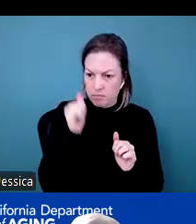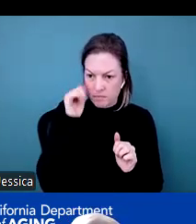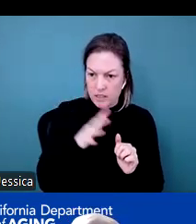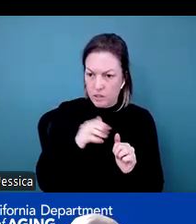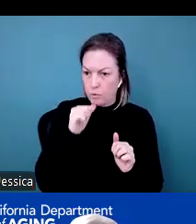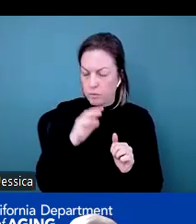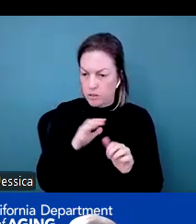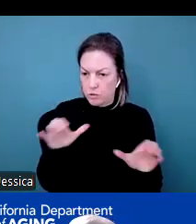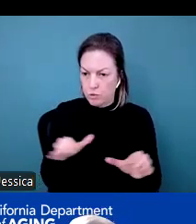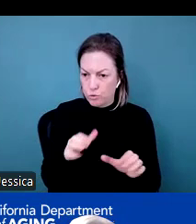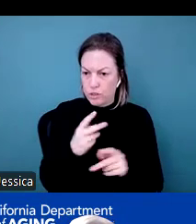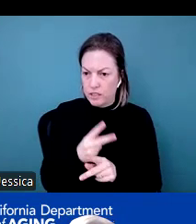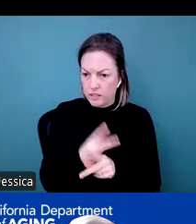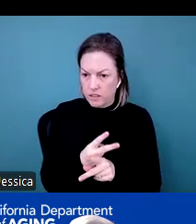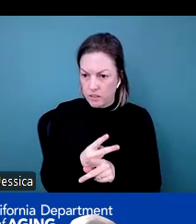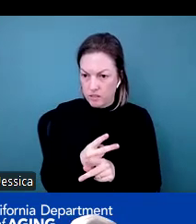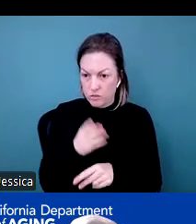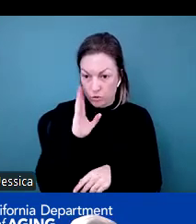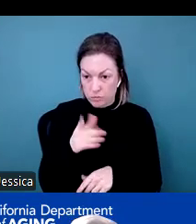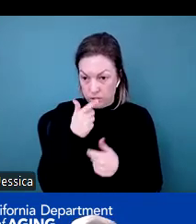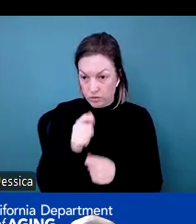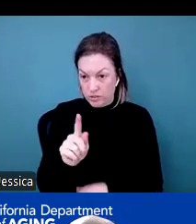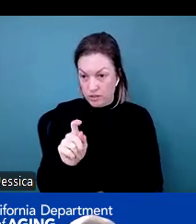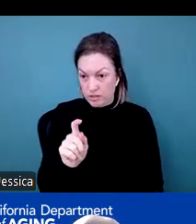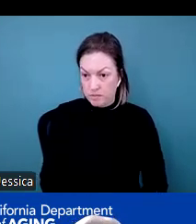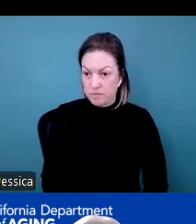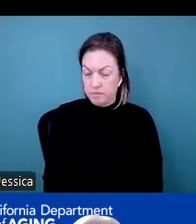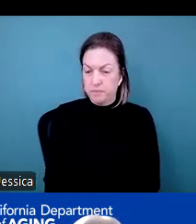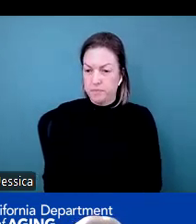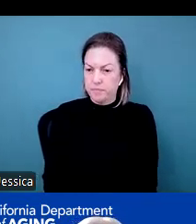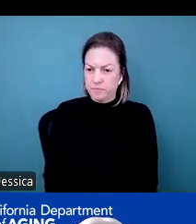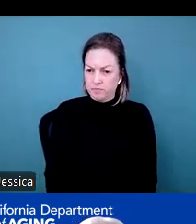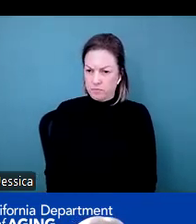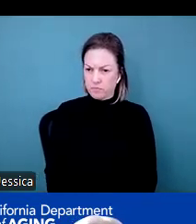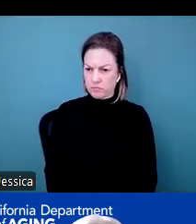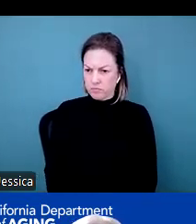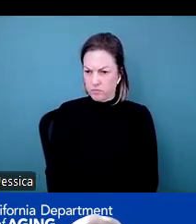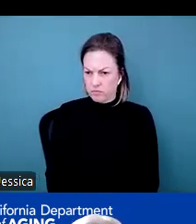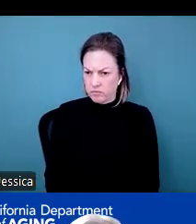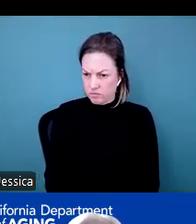women do caregiving. Would you be interested in that?